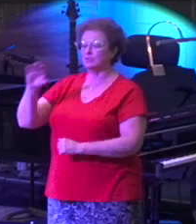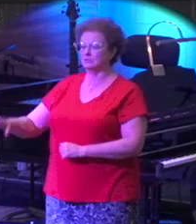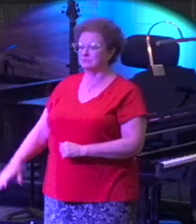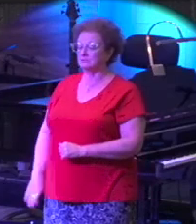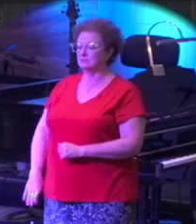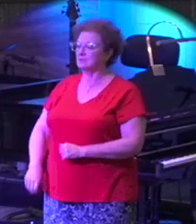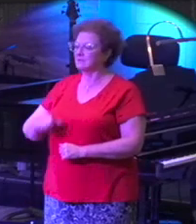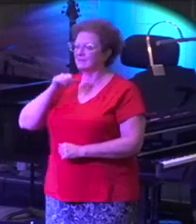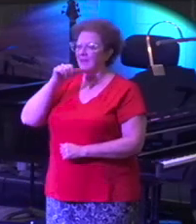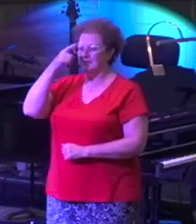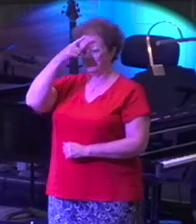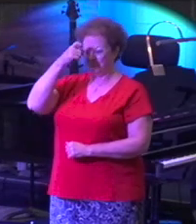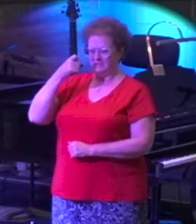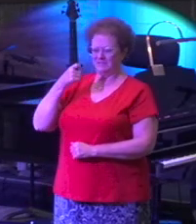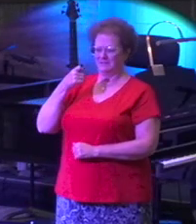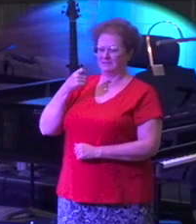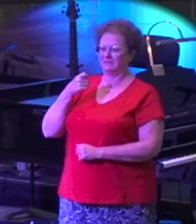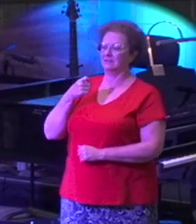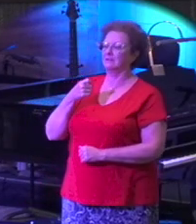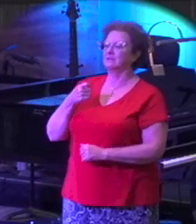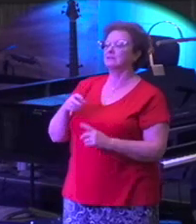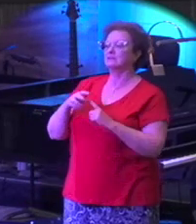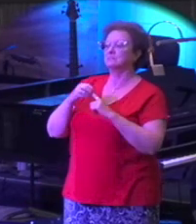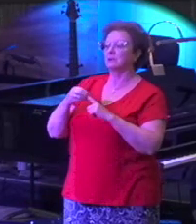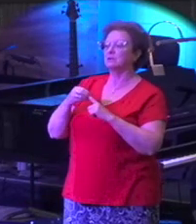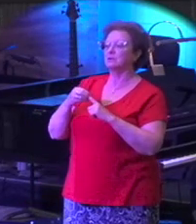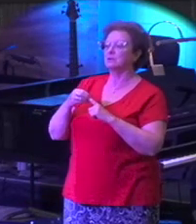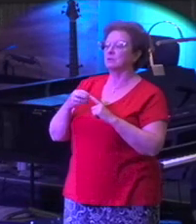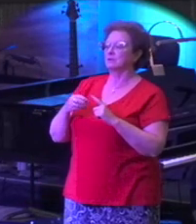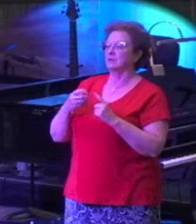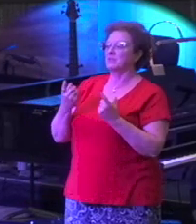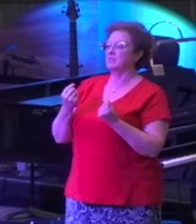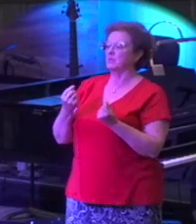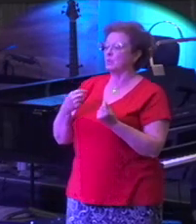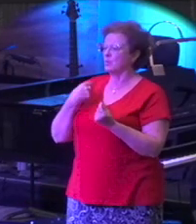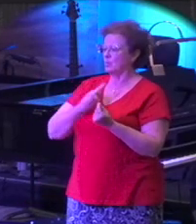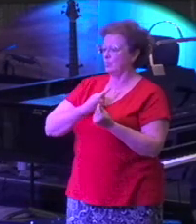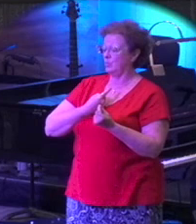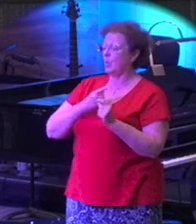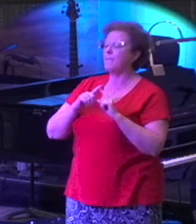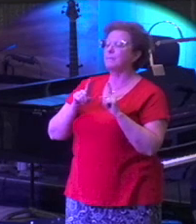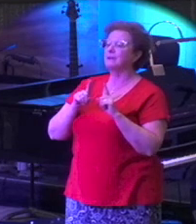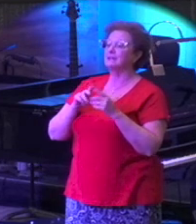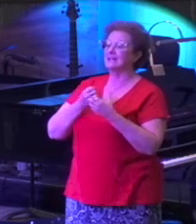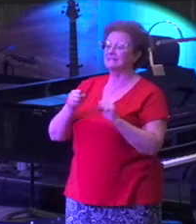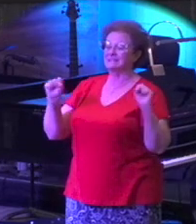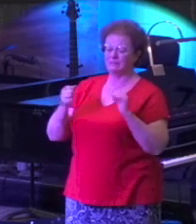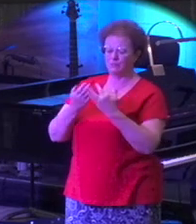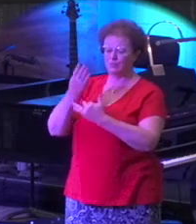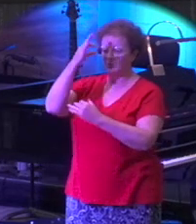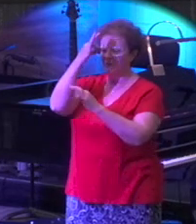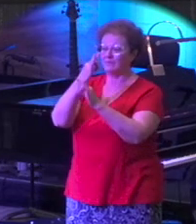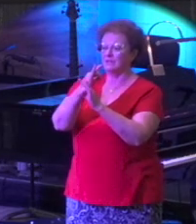Not because it was a ritual done in God's name. It saves because it connects you to Christ by faith. And he